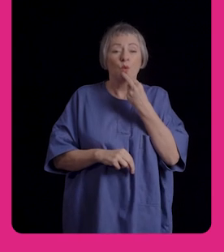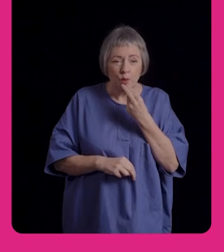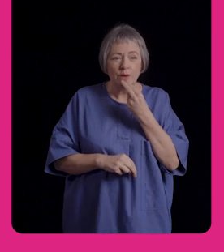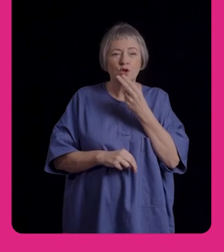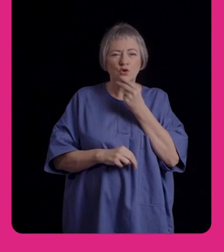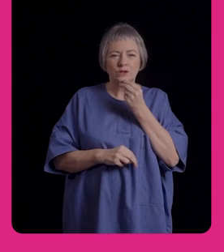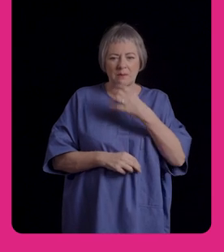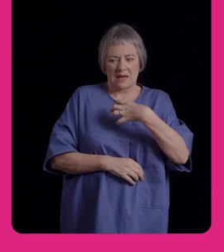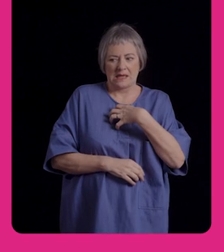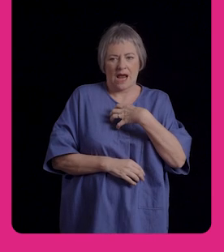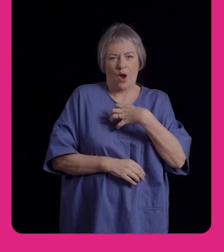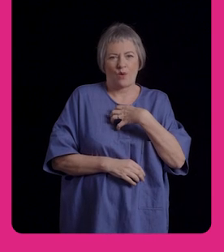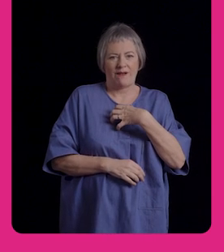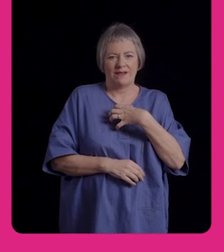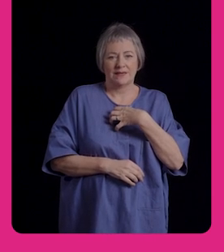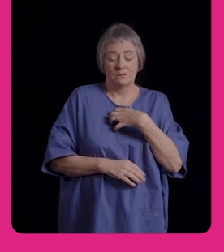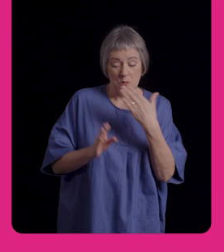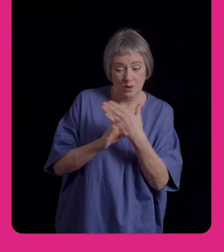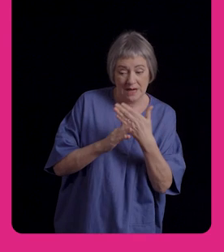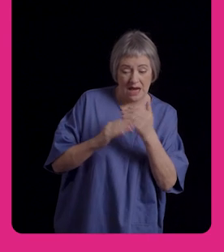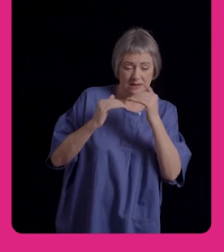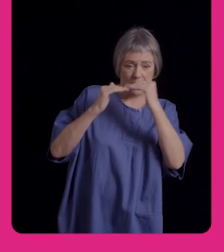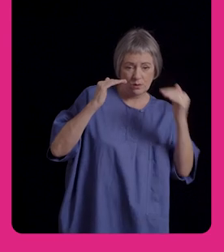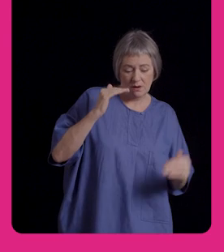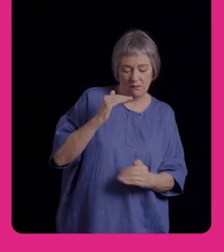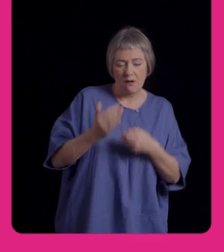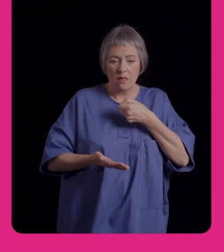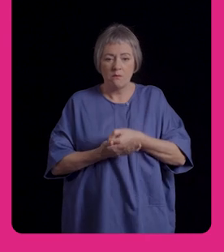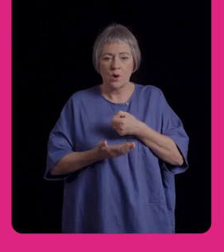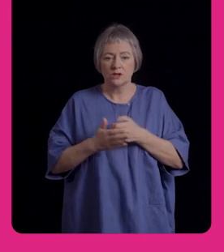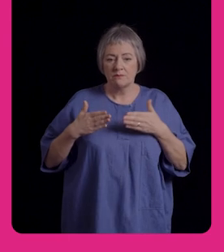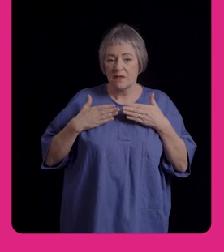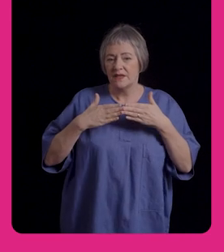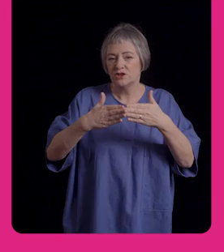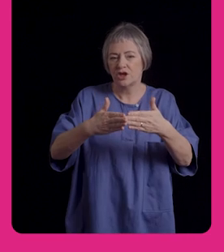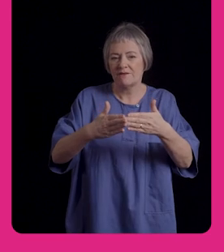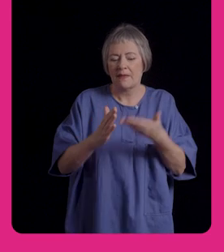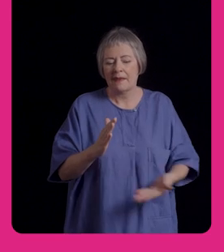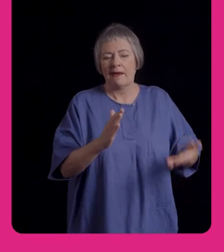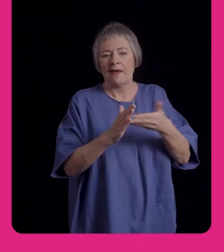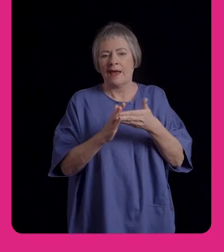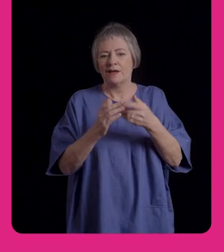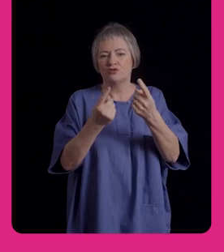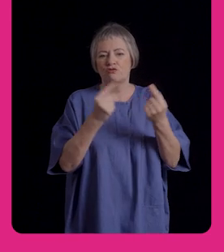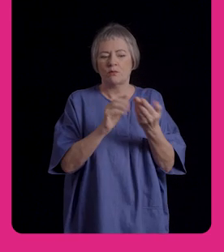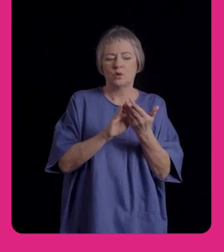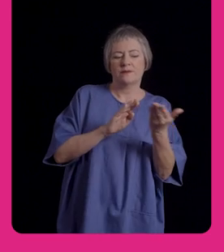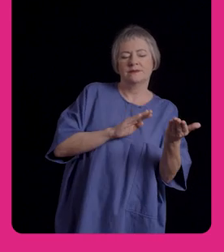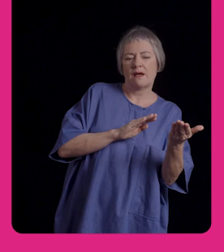like used to being cowardly, you can hide out in the bottom of the ship. That's no problem. You can hide out in that little extra room off to the